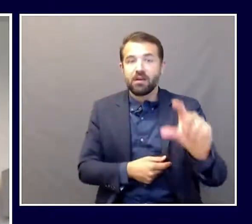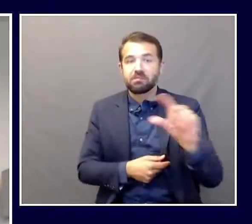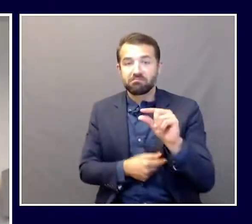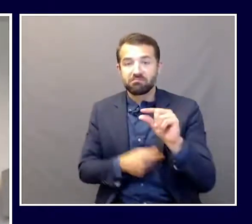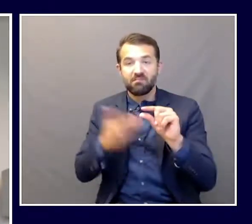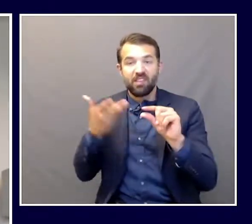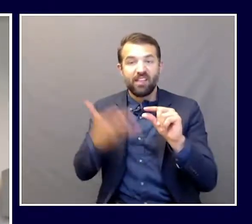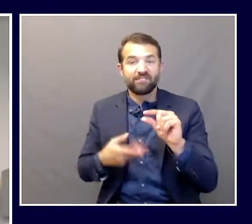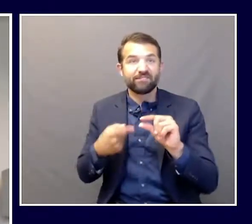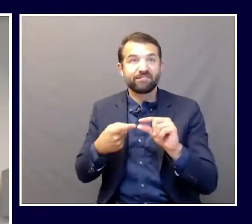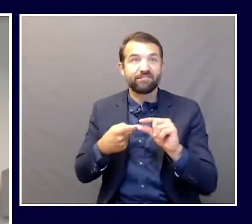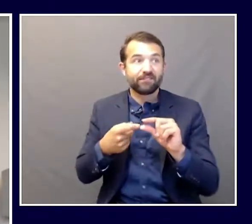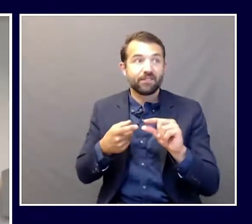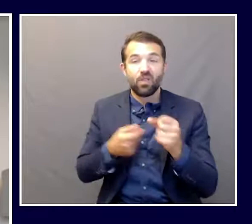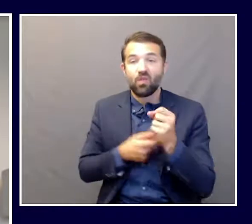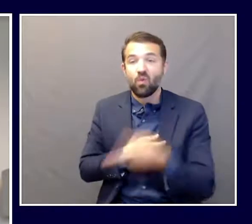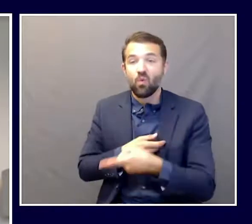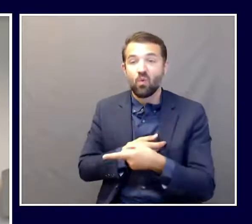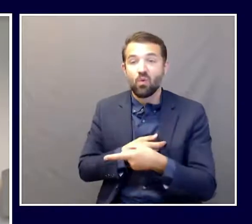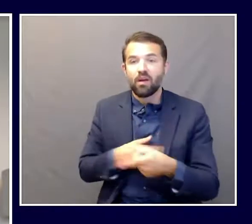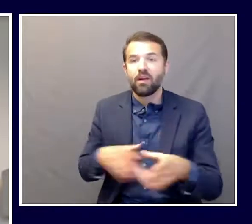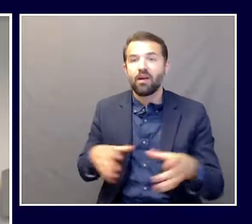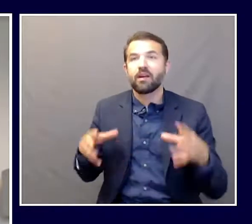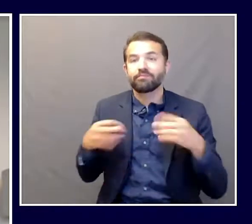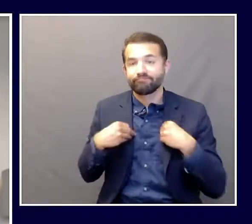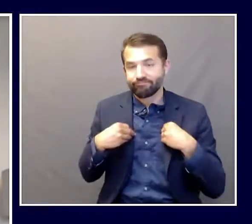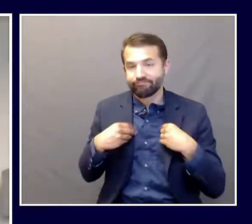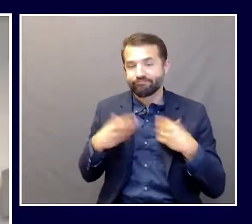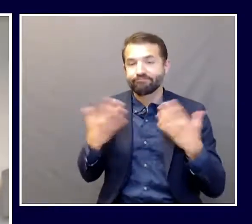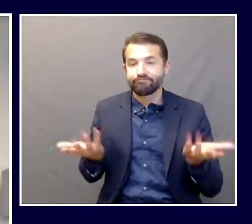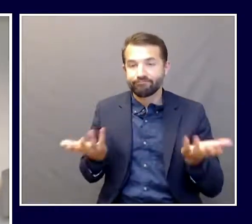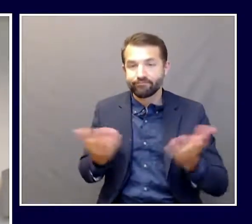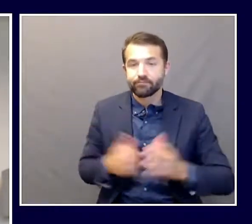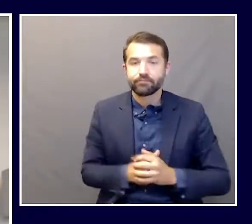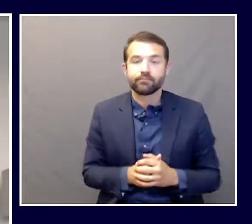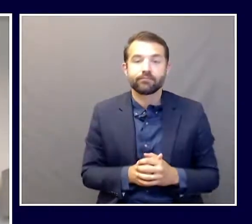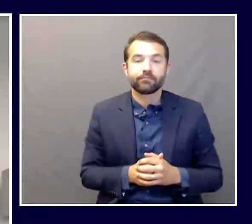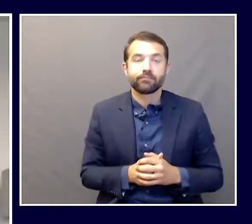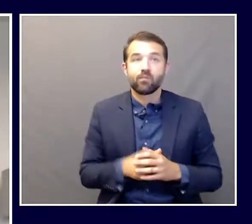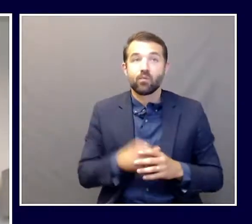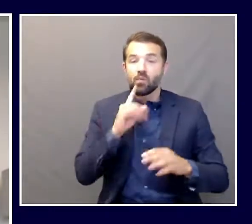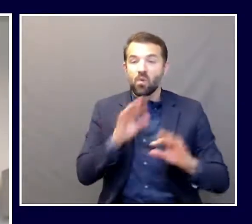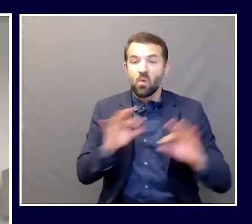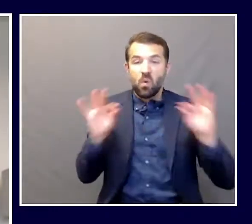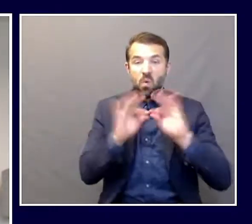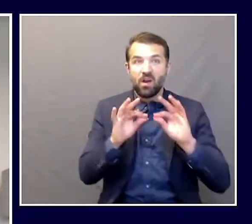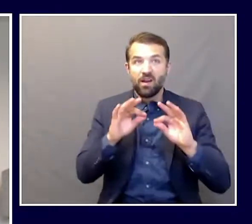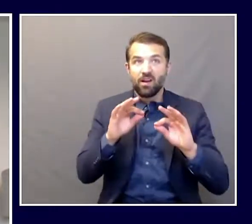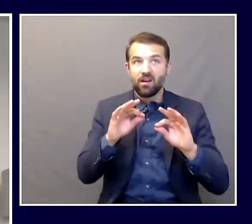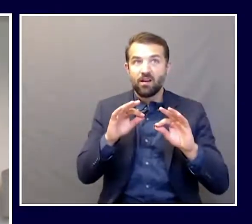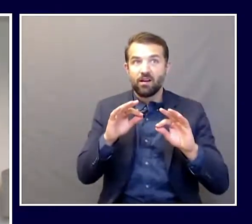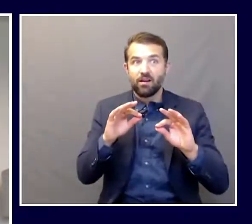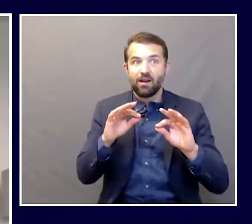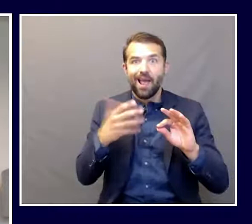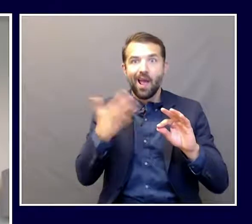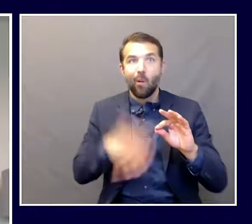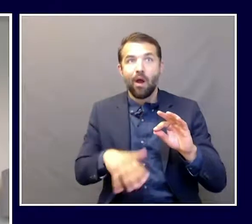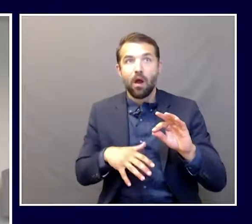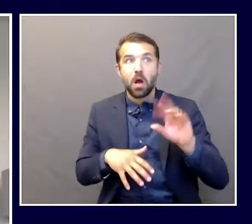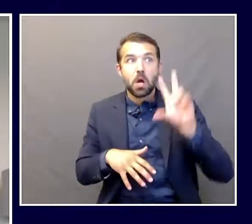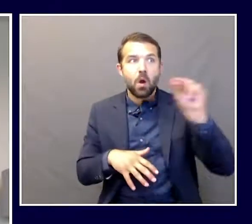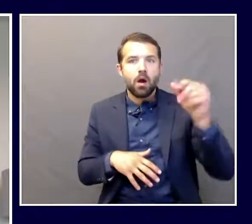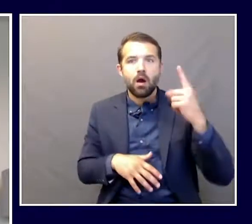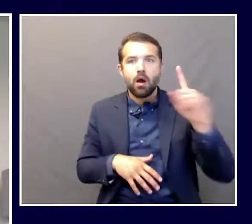our policy accordingly. That policy is on our website. And what we urge providers to do is to make